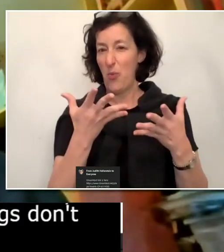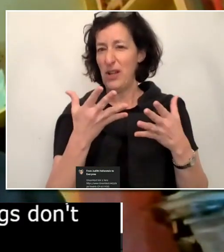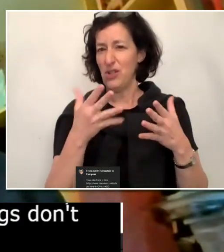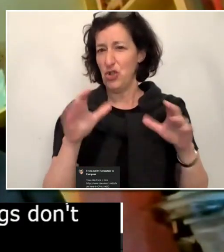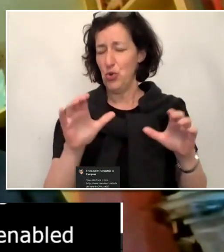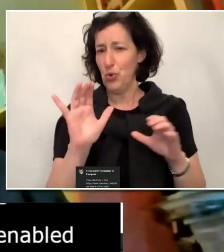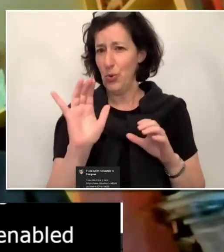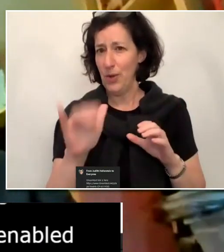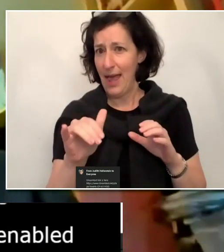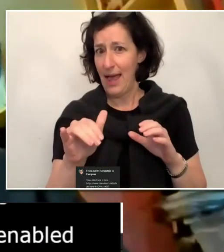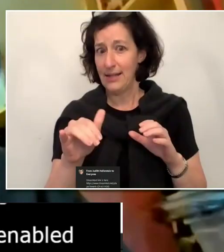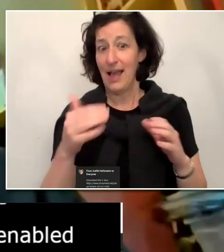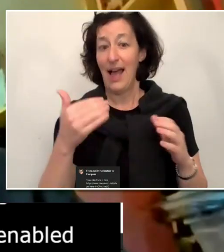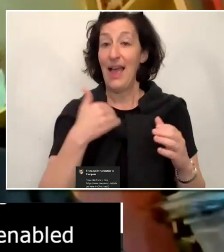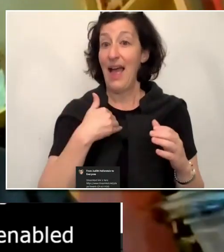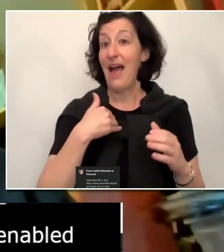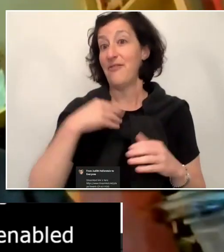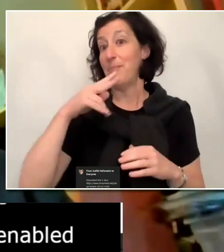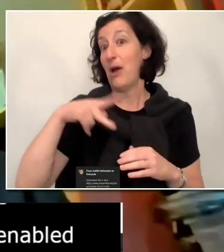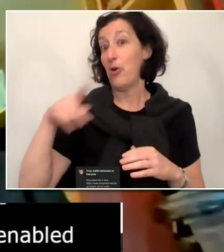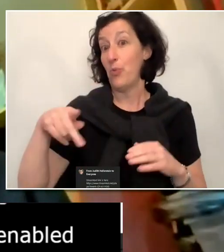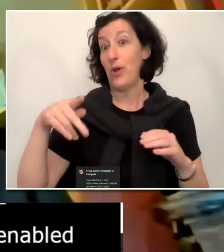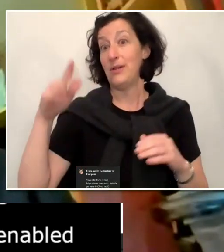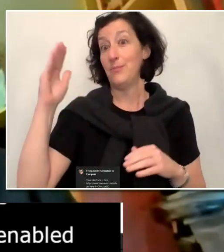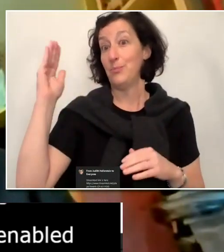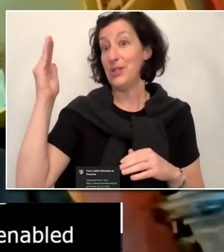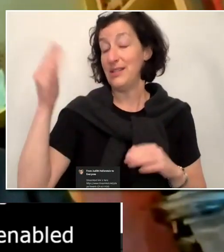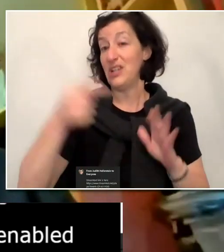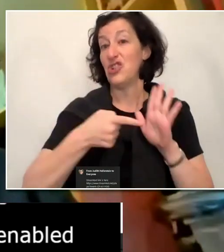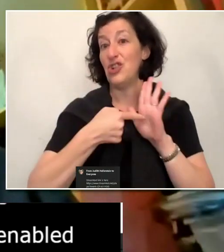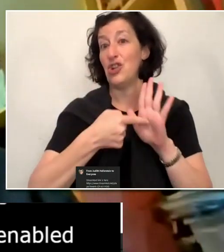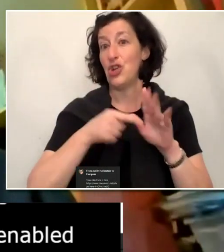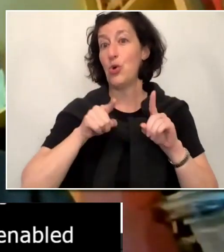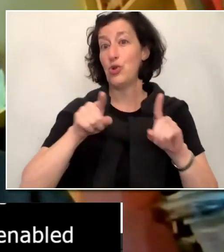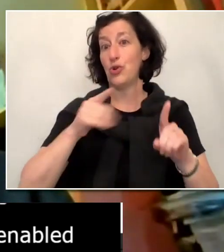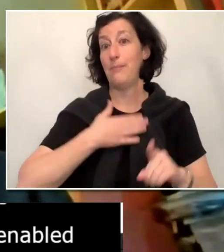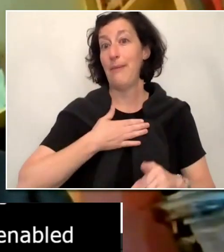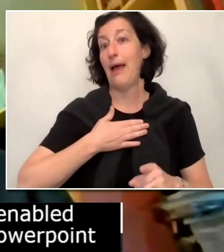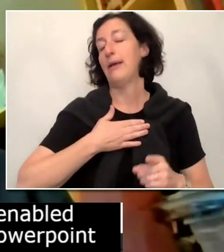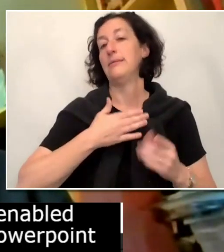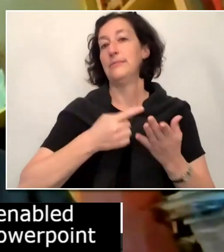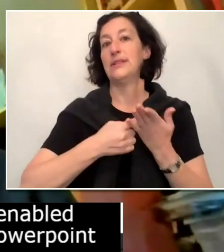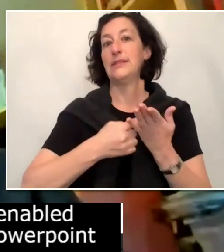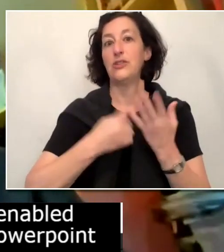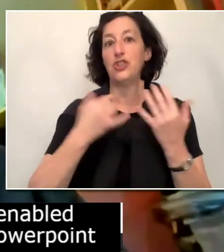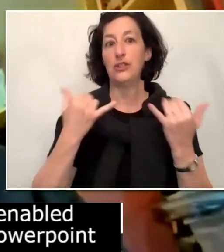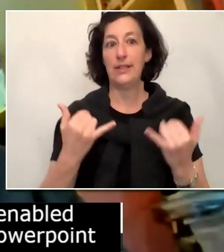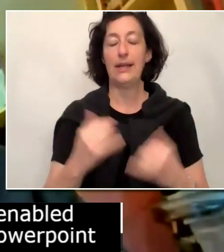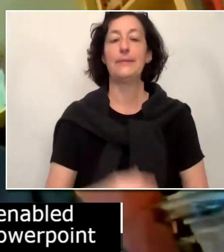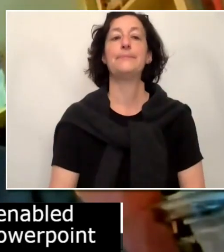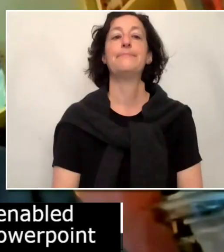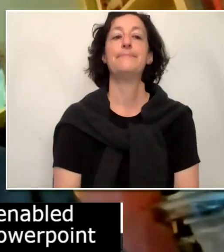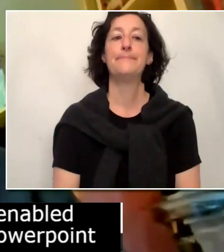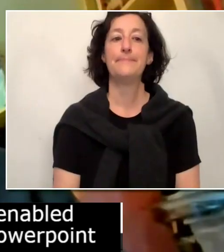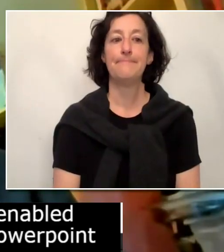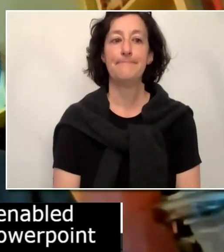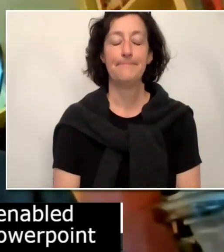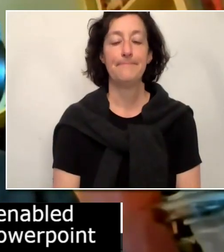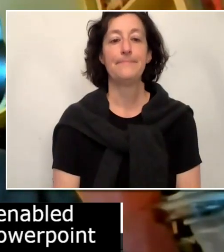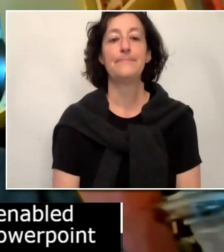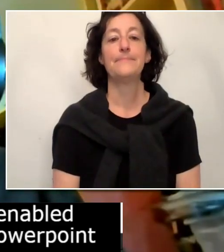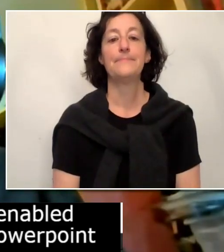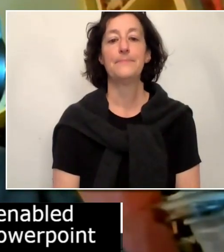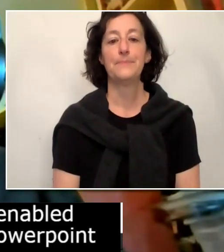would be great because I have a PowerPoint presentation to share with you all. Very good.